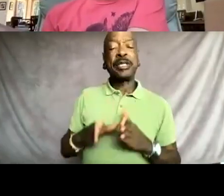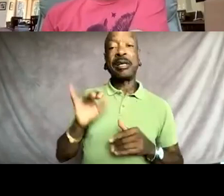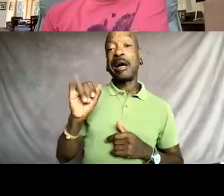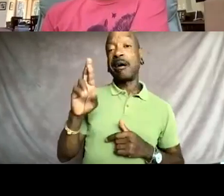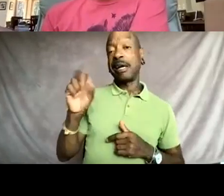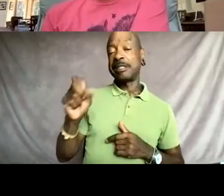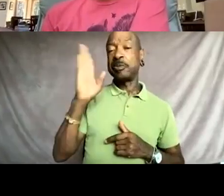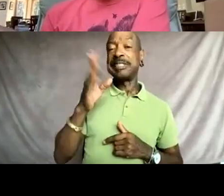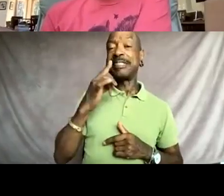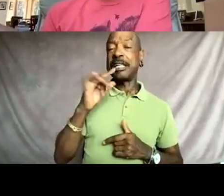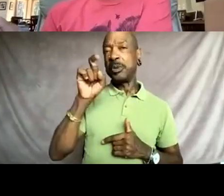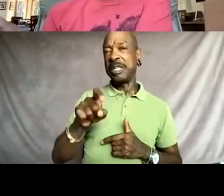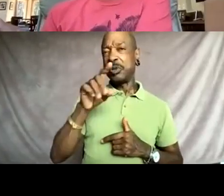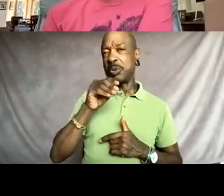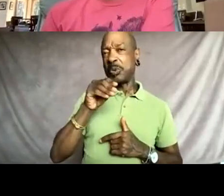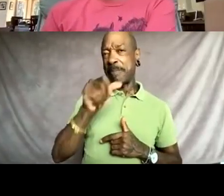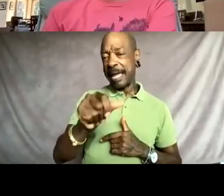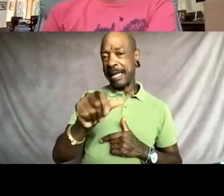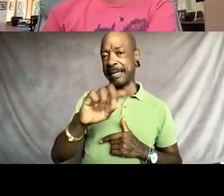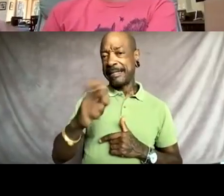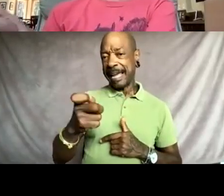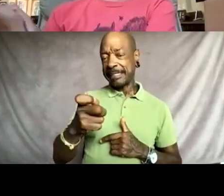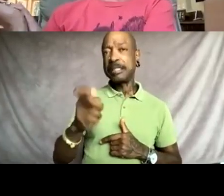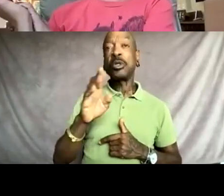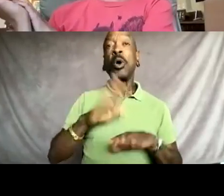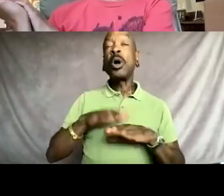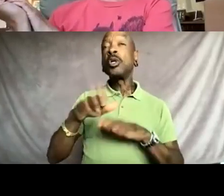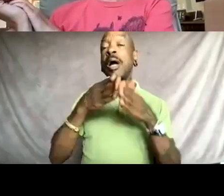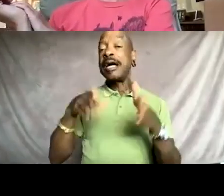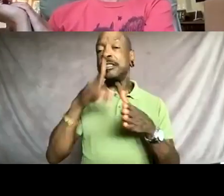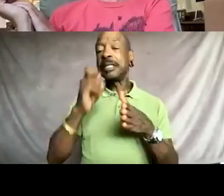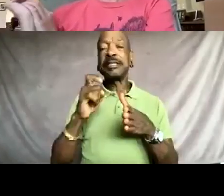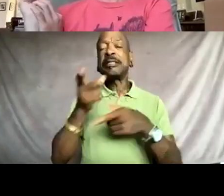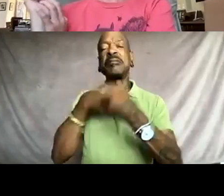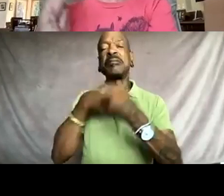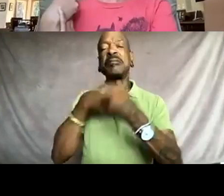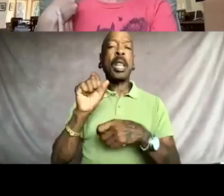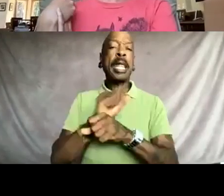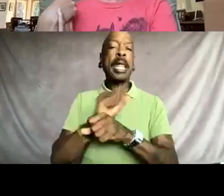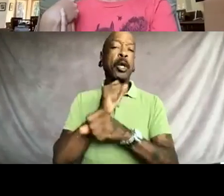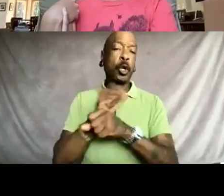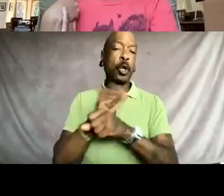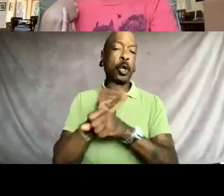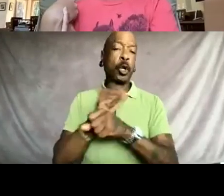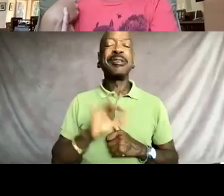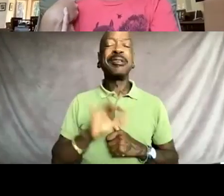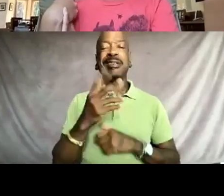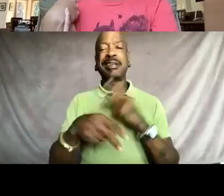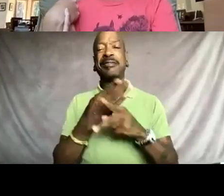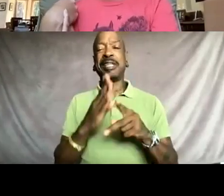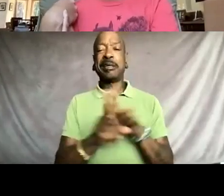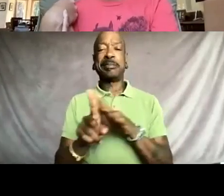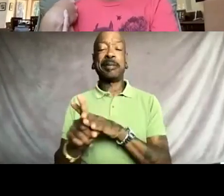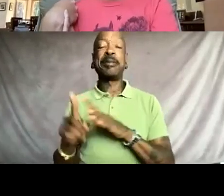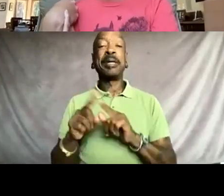to pay taxes on the value of the housing you're receiving because it's compensation for labor. So these things come up. But land